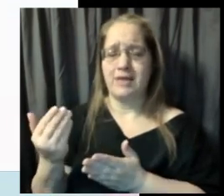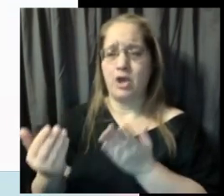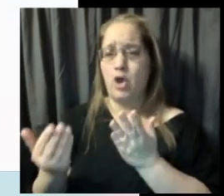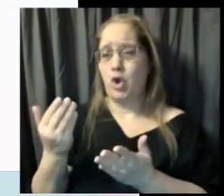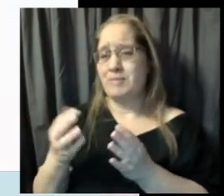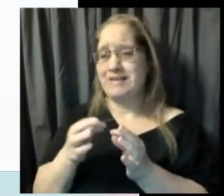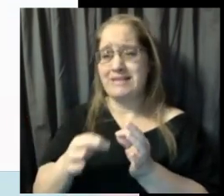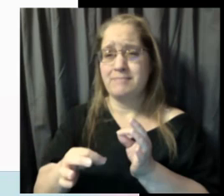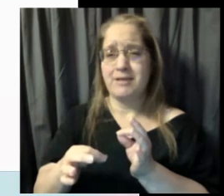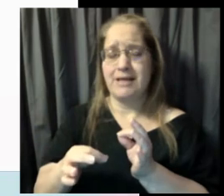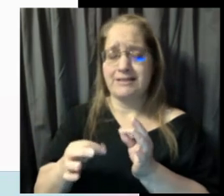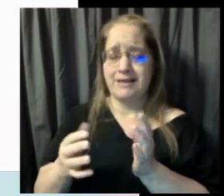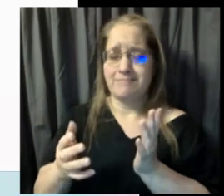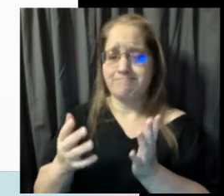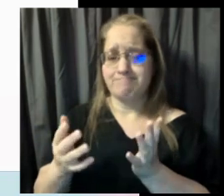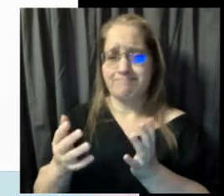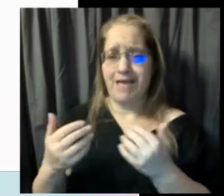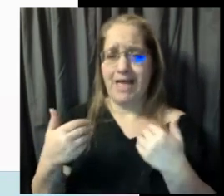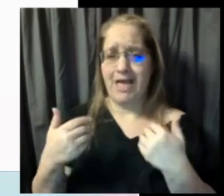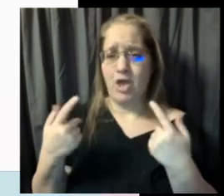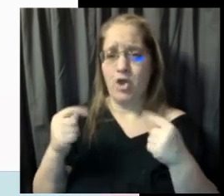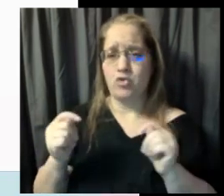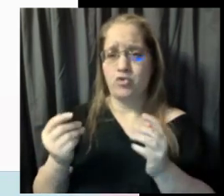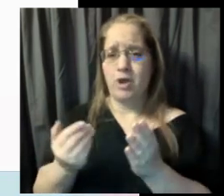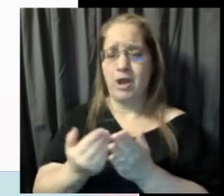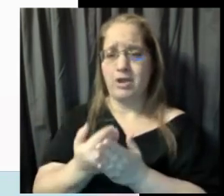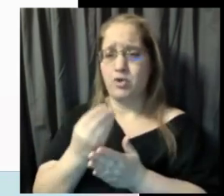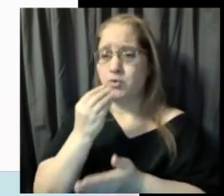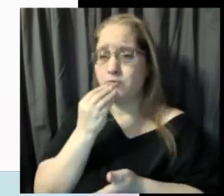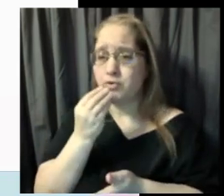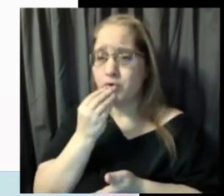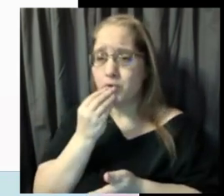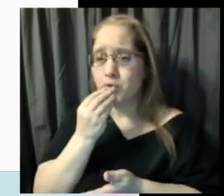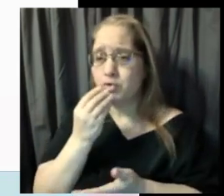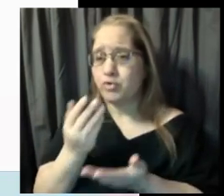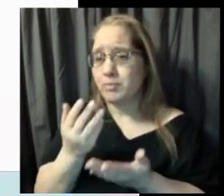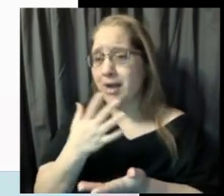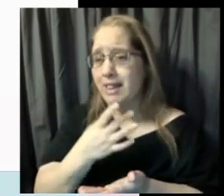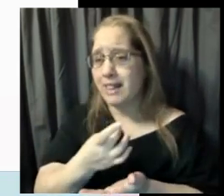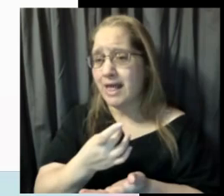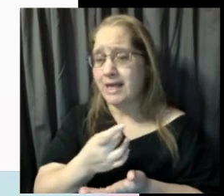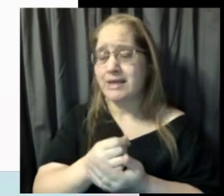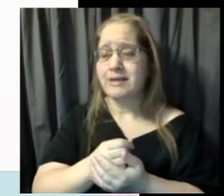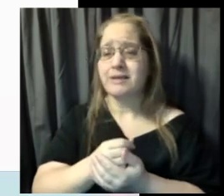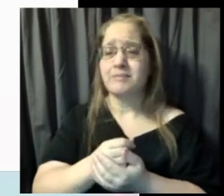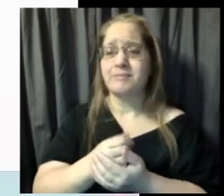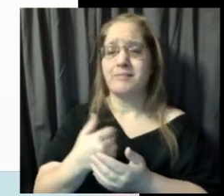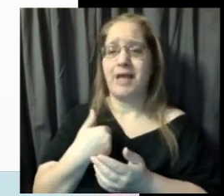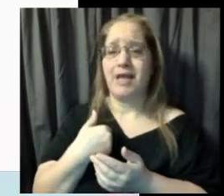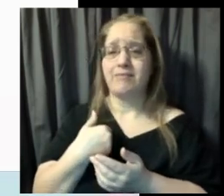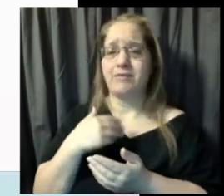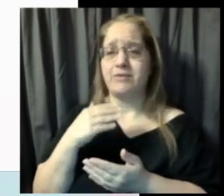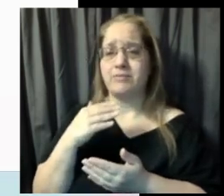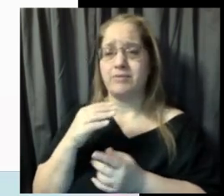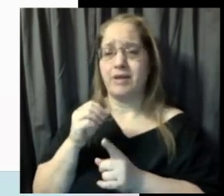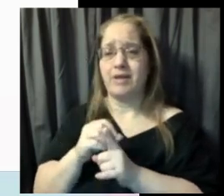simple as trying a new food that that they like, but having them exposed